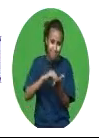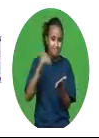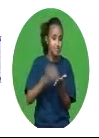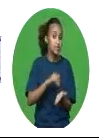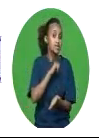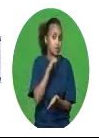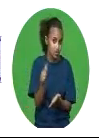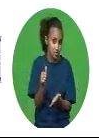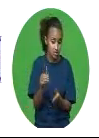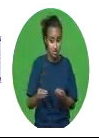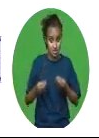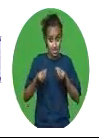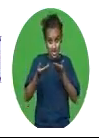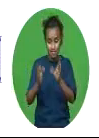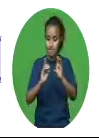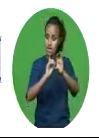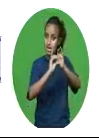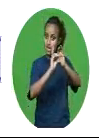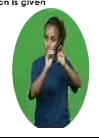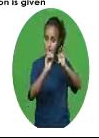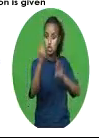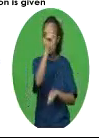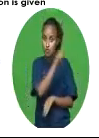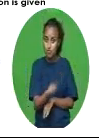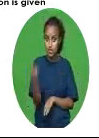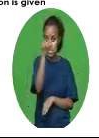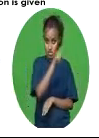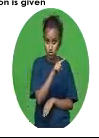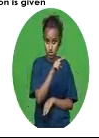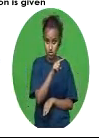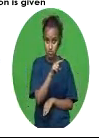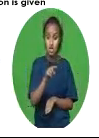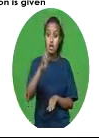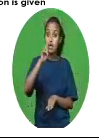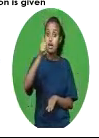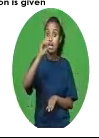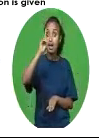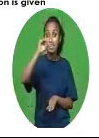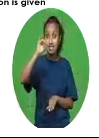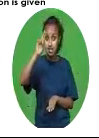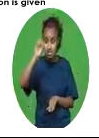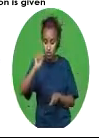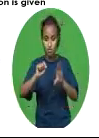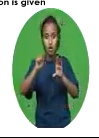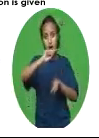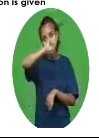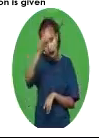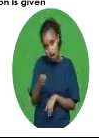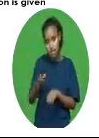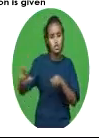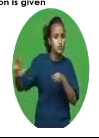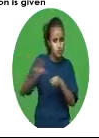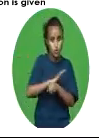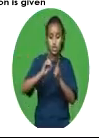over-dimension, give the diameter of circular shapes, the radius of arcs, and fully dimension